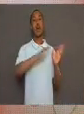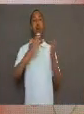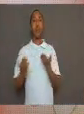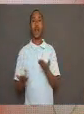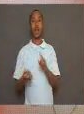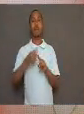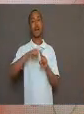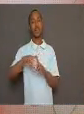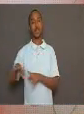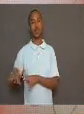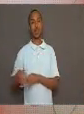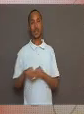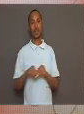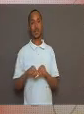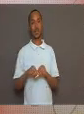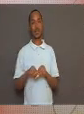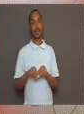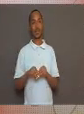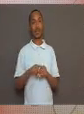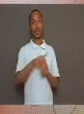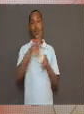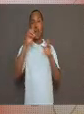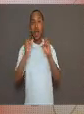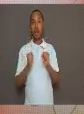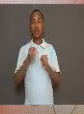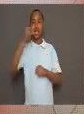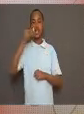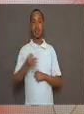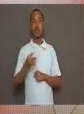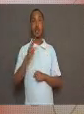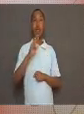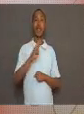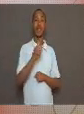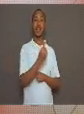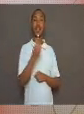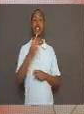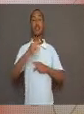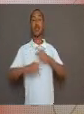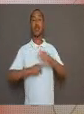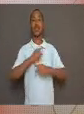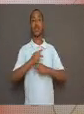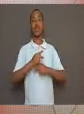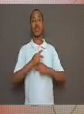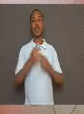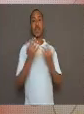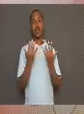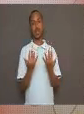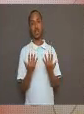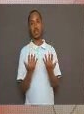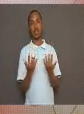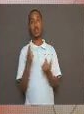Welcome back, students. Were you able to determine whether each process is an